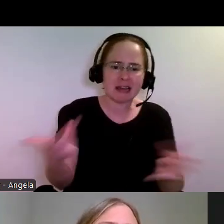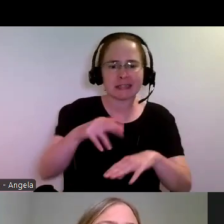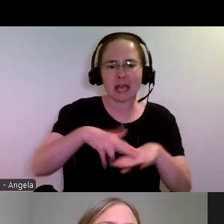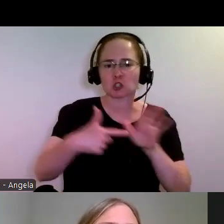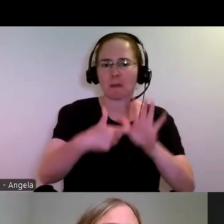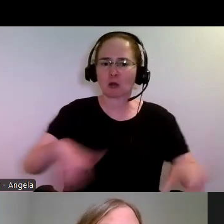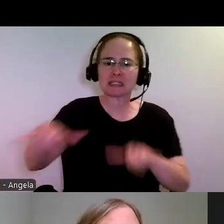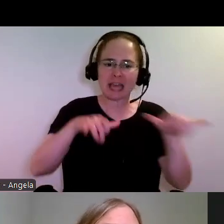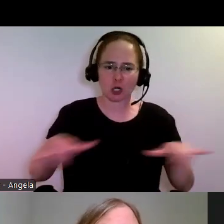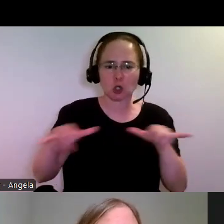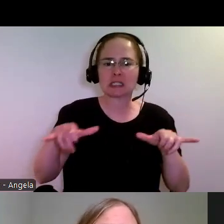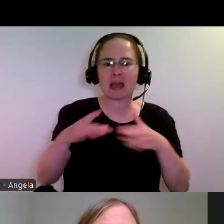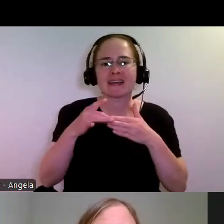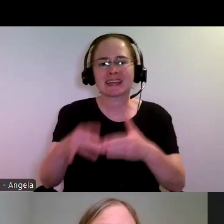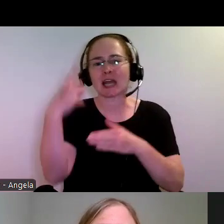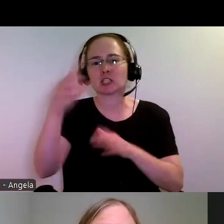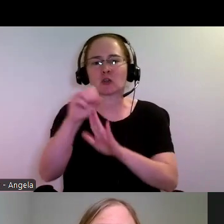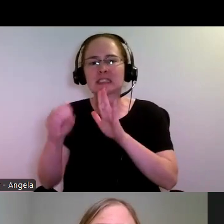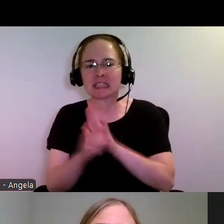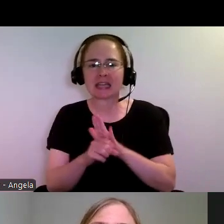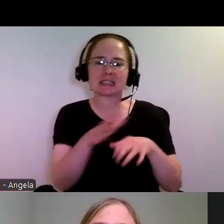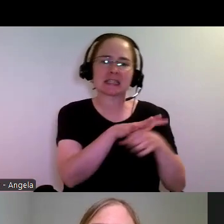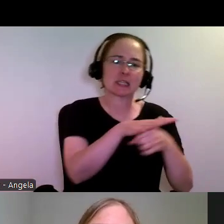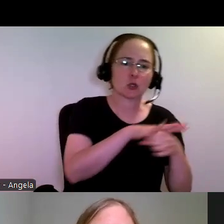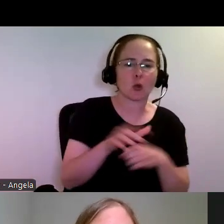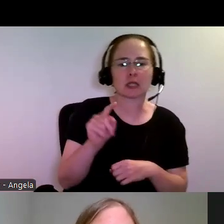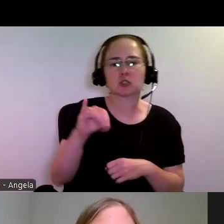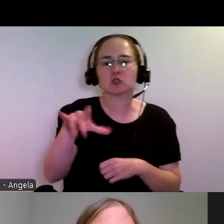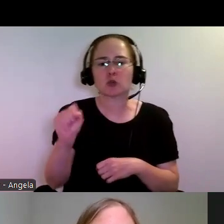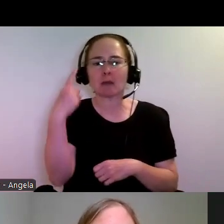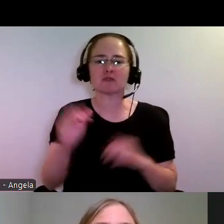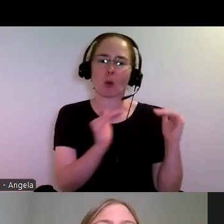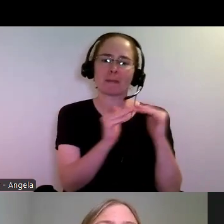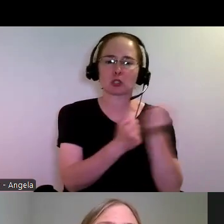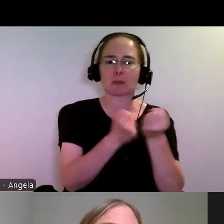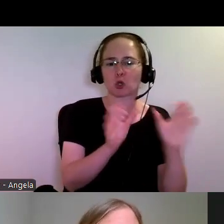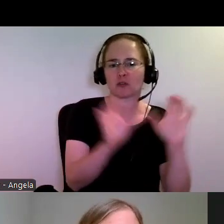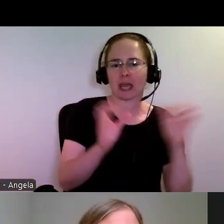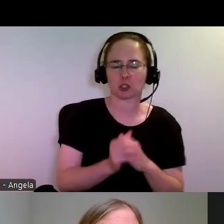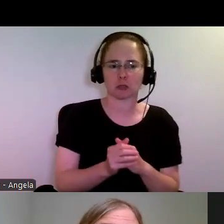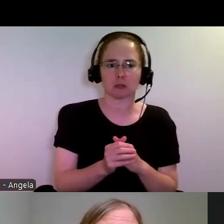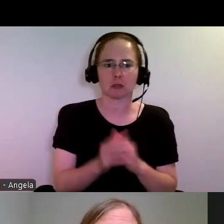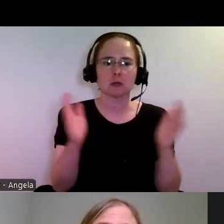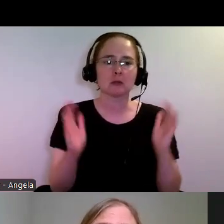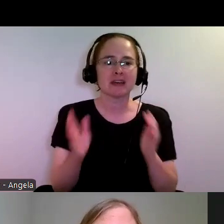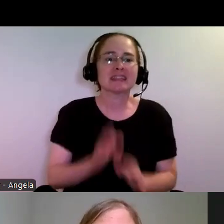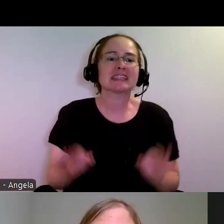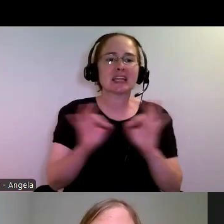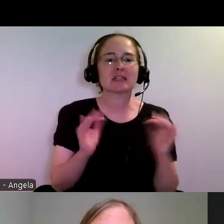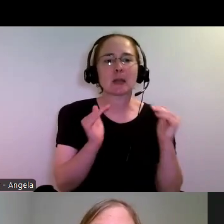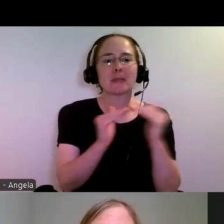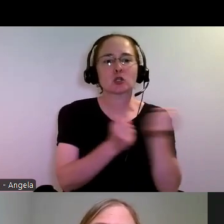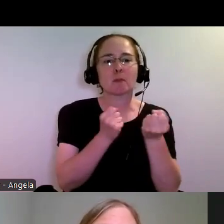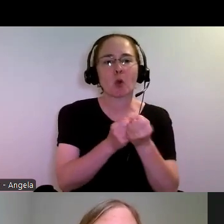Model Standards as guidance for states, territories, and tribes for peer support certification. We're going to learn about the significance of peer support